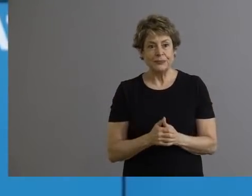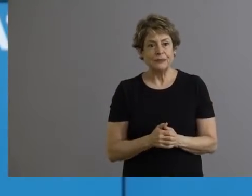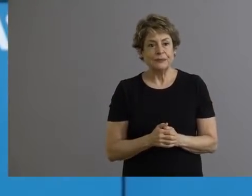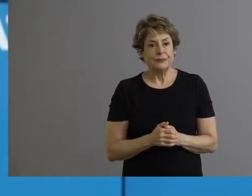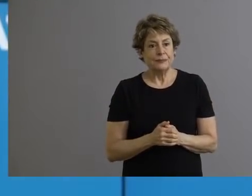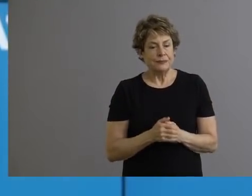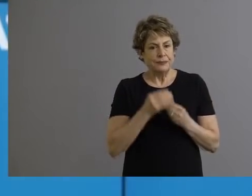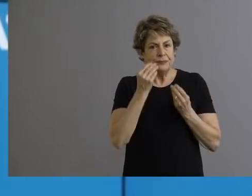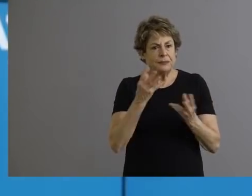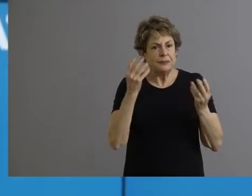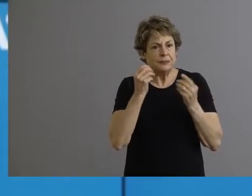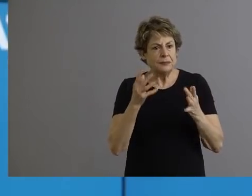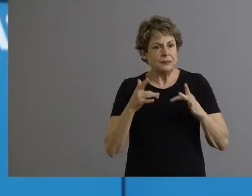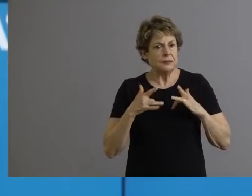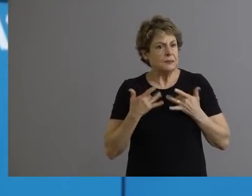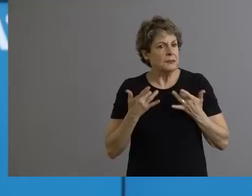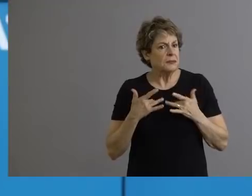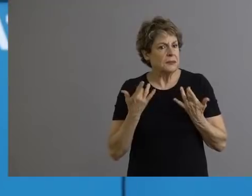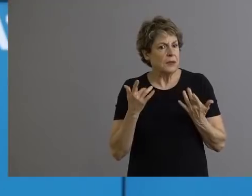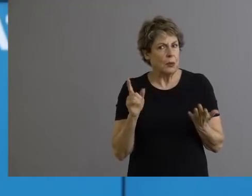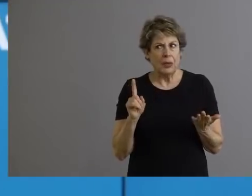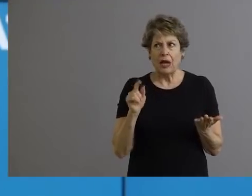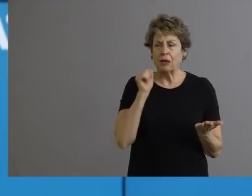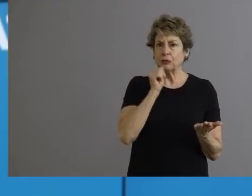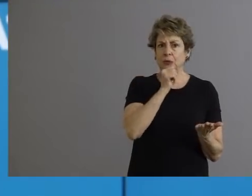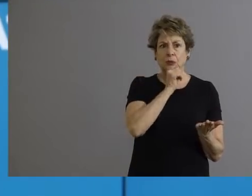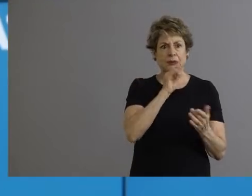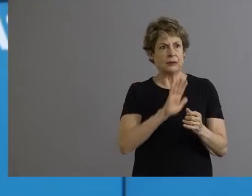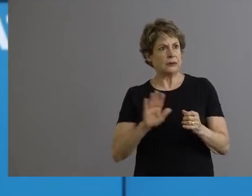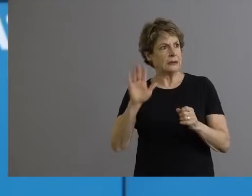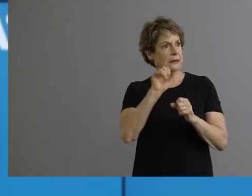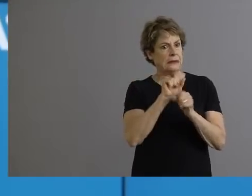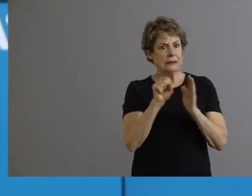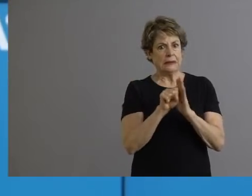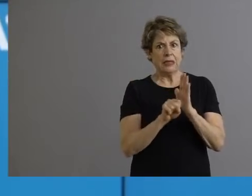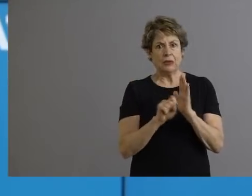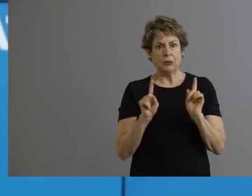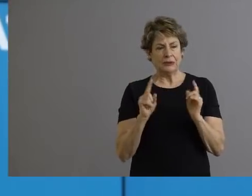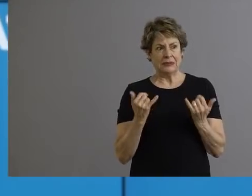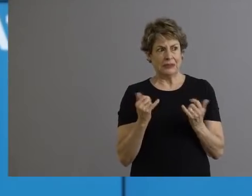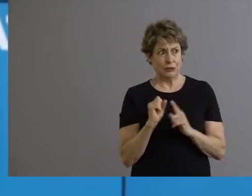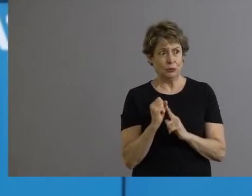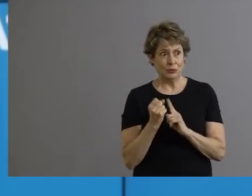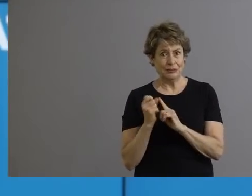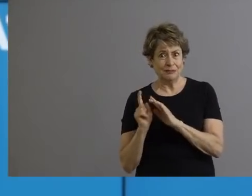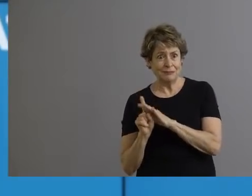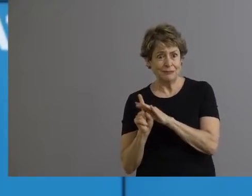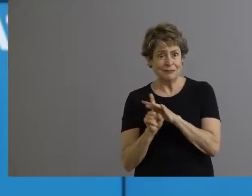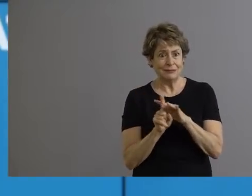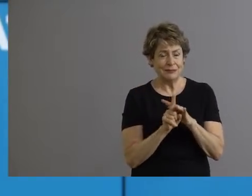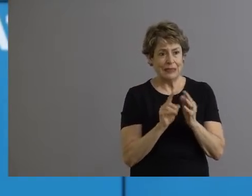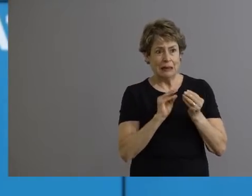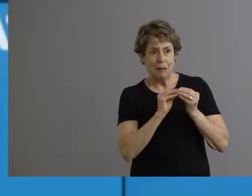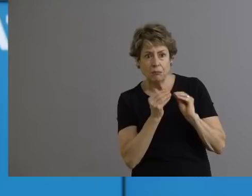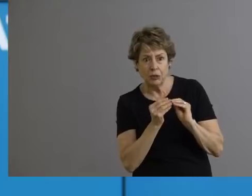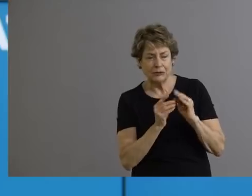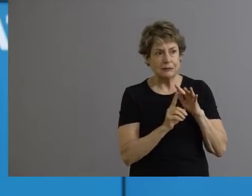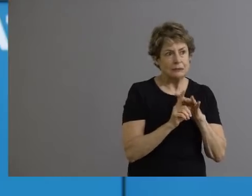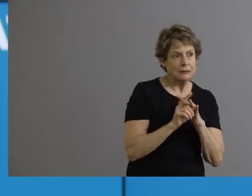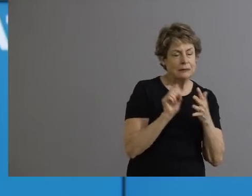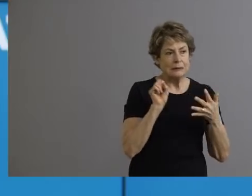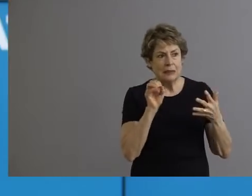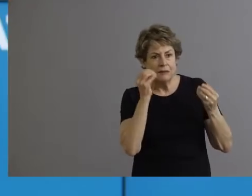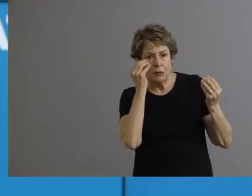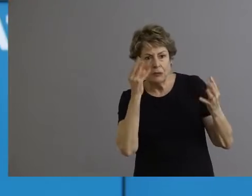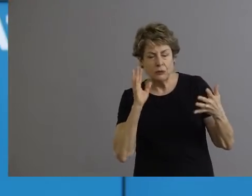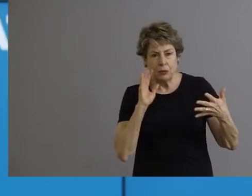on where Arizona is in its current situation, where our numbers are, and the action steps we intend to take